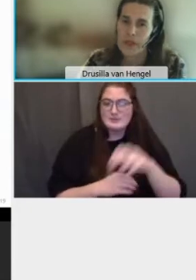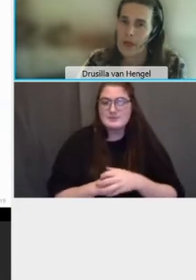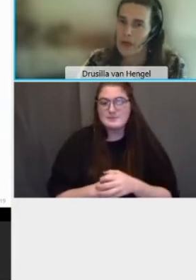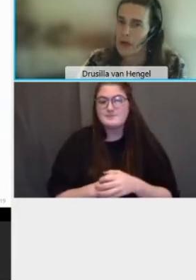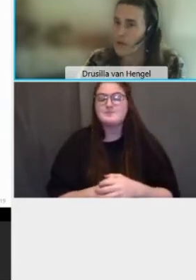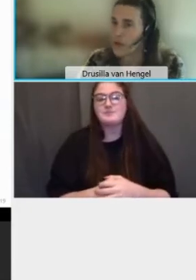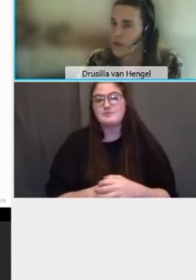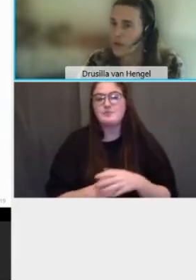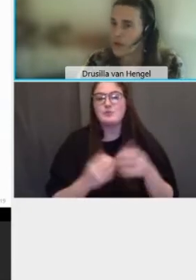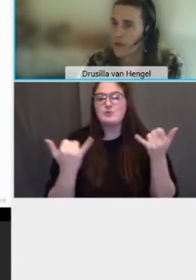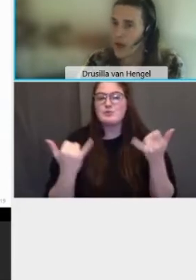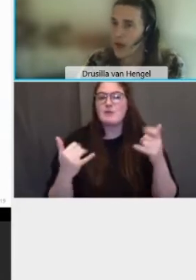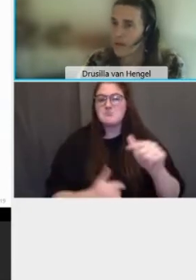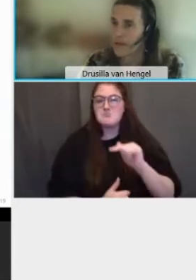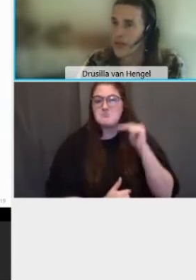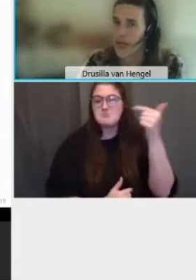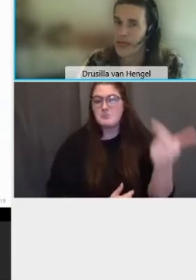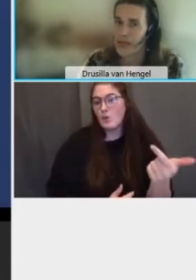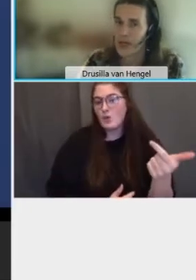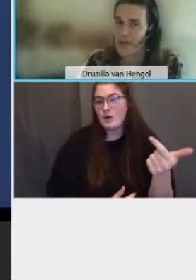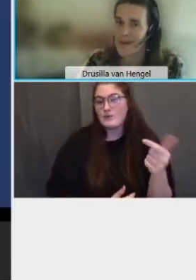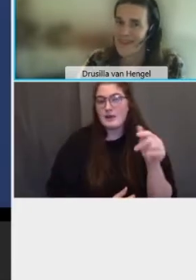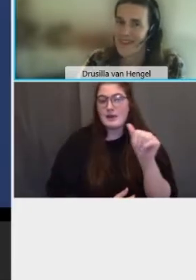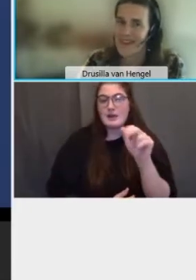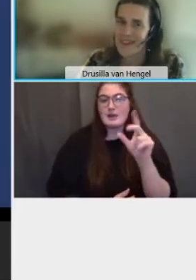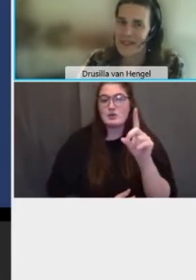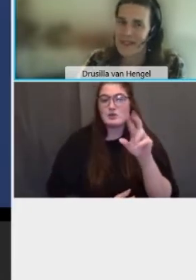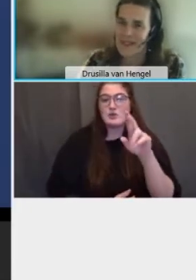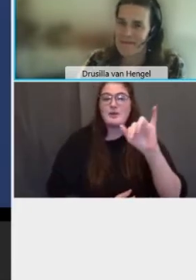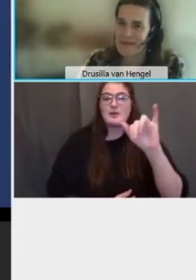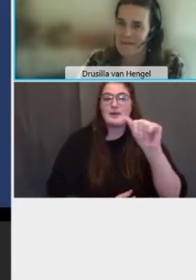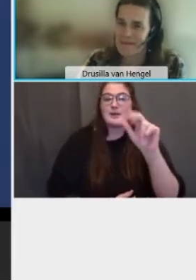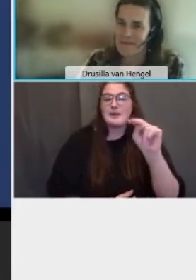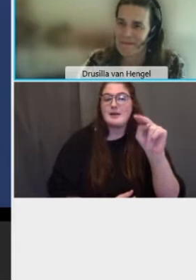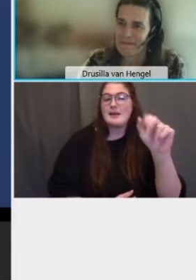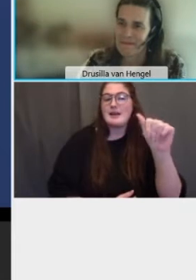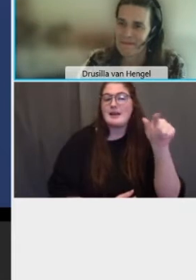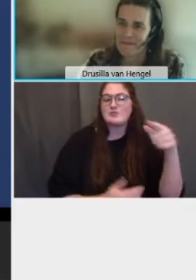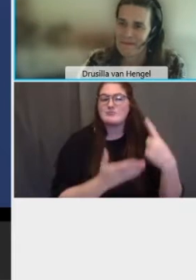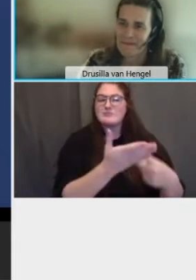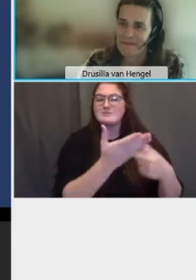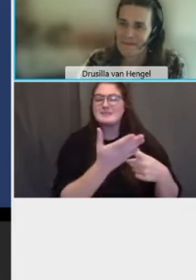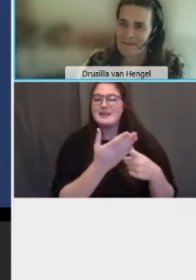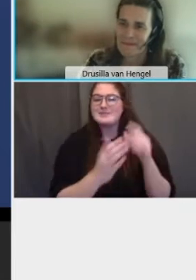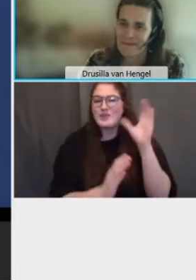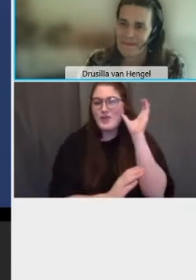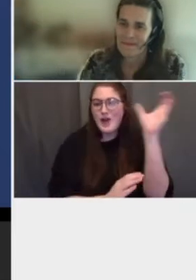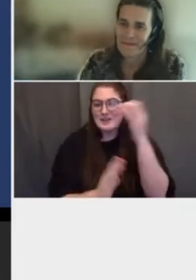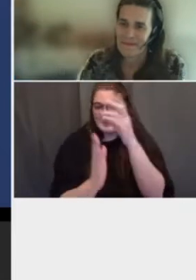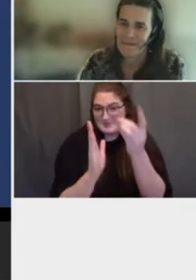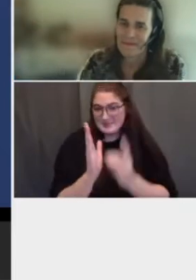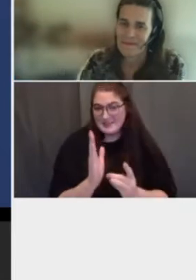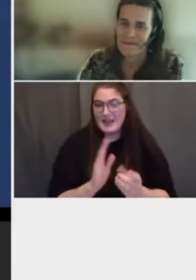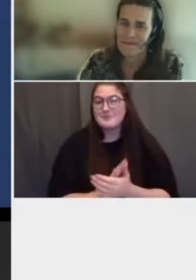So now I'm going to turn it over to Adriana to talk about the concept design. Thanks, Drew.